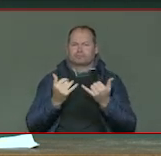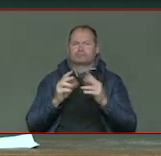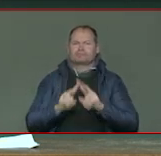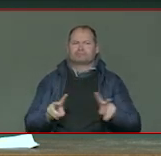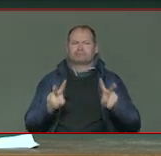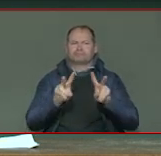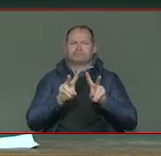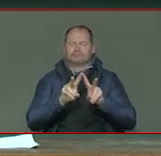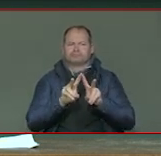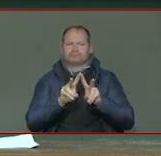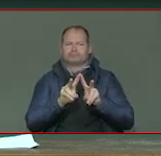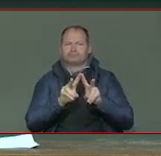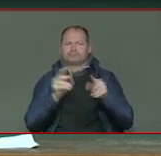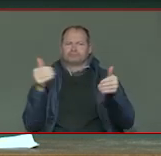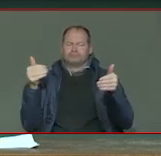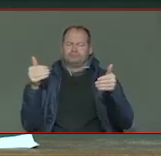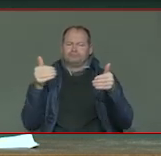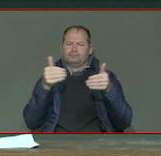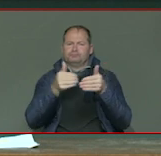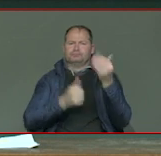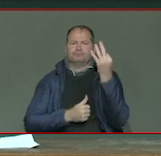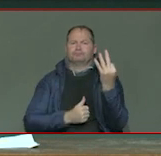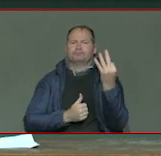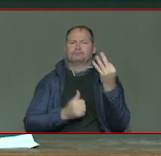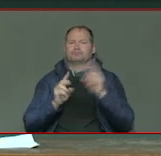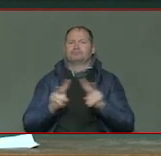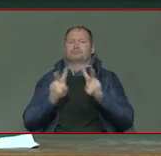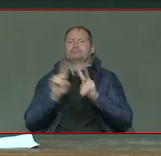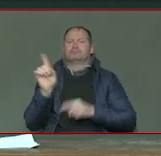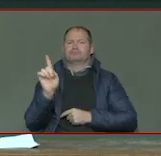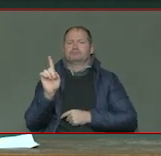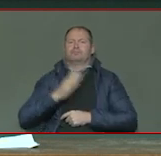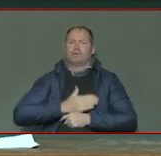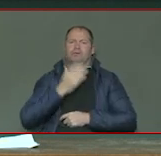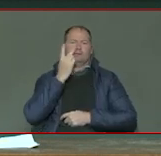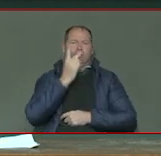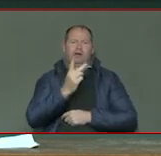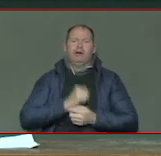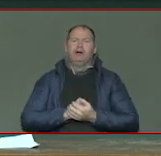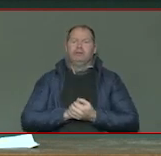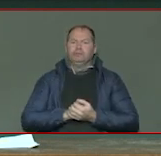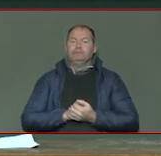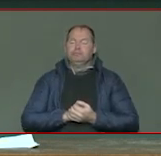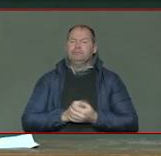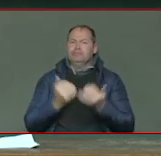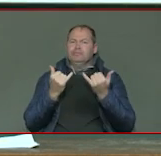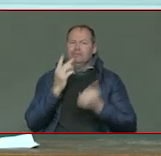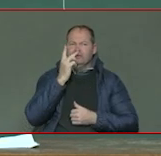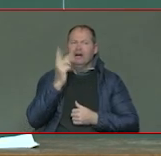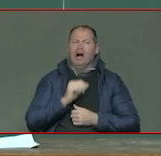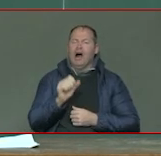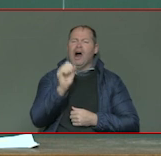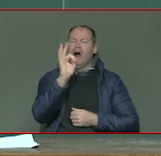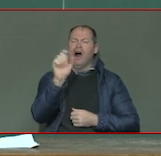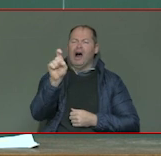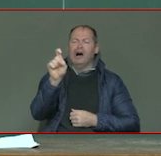value as I approach 3. Is that clear? Now, let's have a look. If fx is